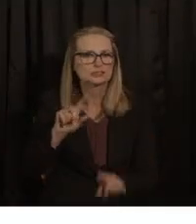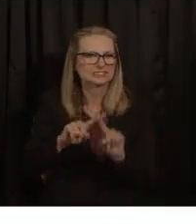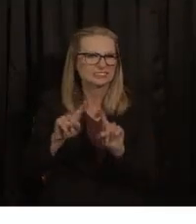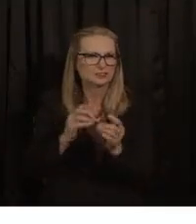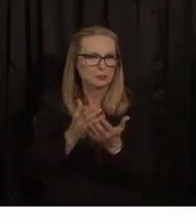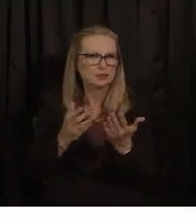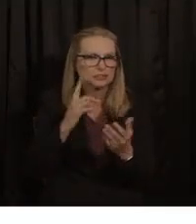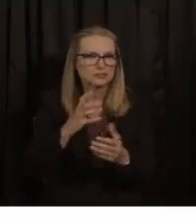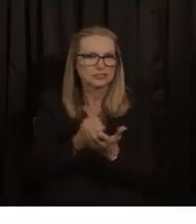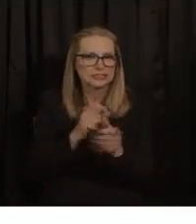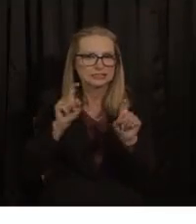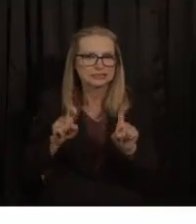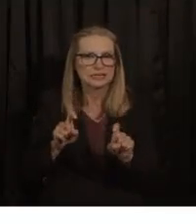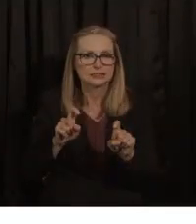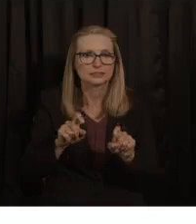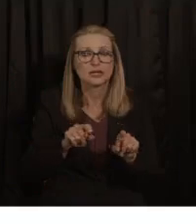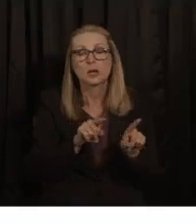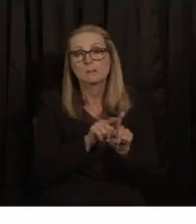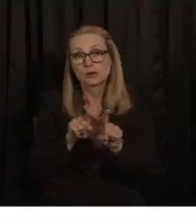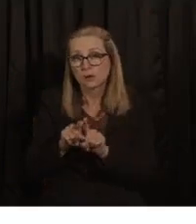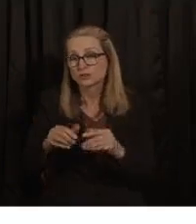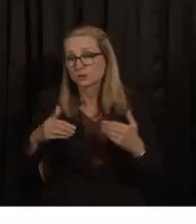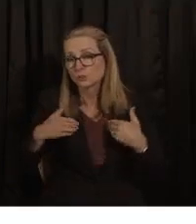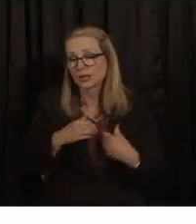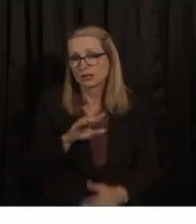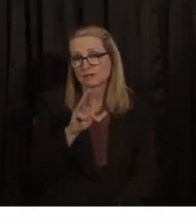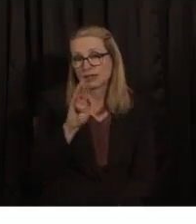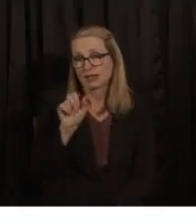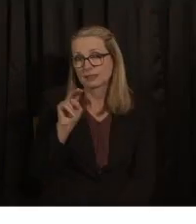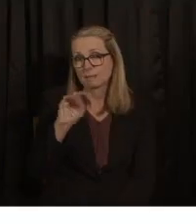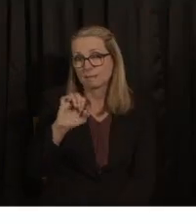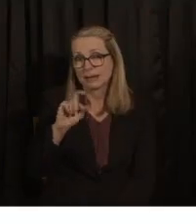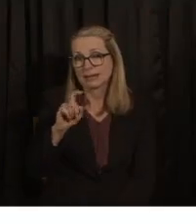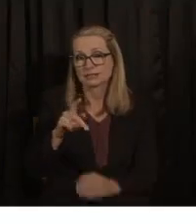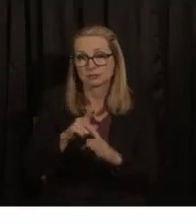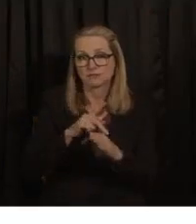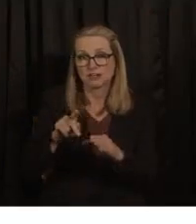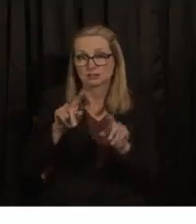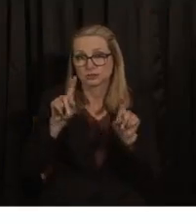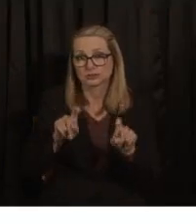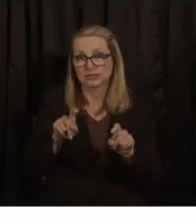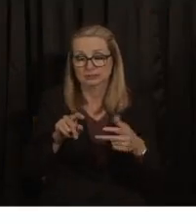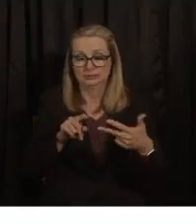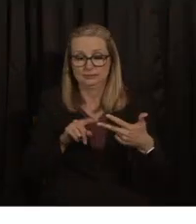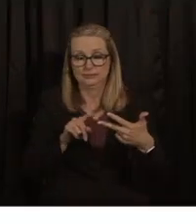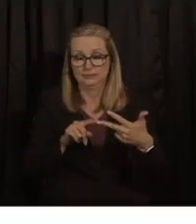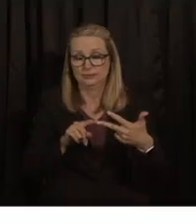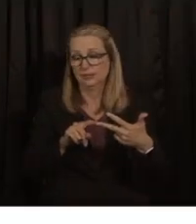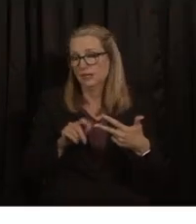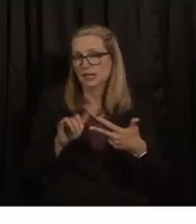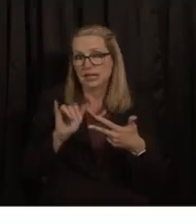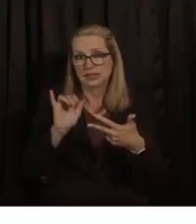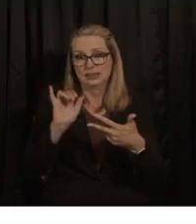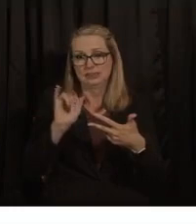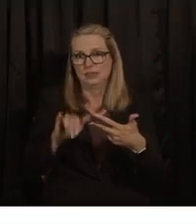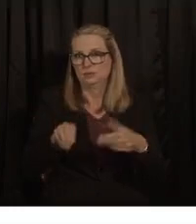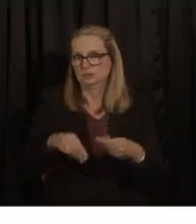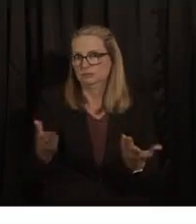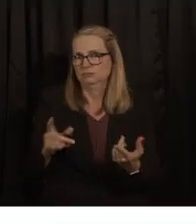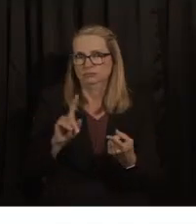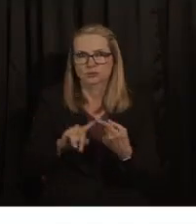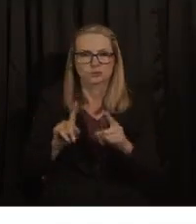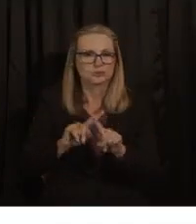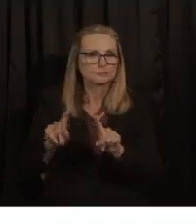Additional testing tools that we have available in the state are the Binex professional tests. These tests are supplied to